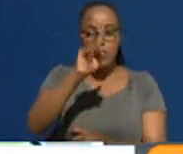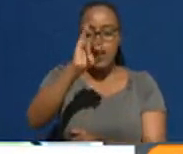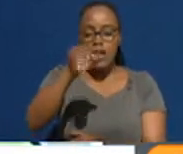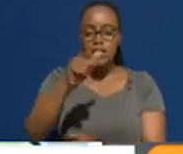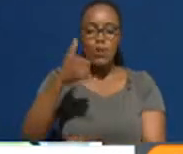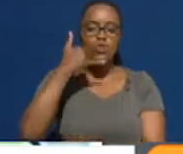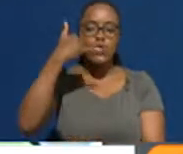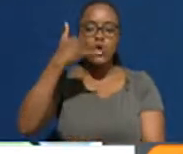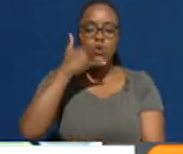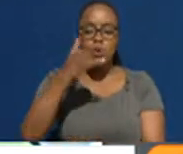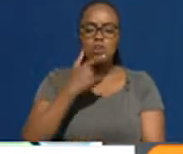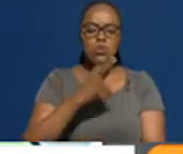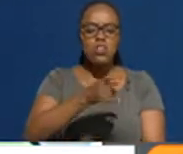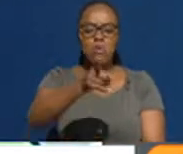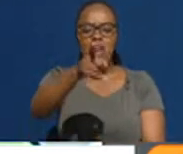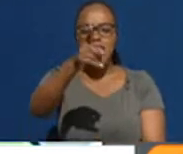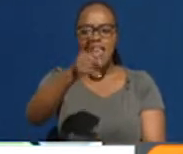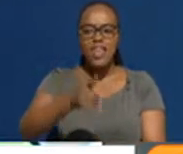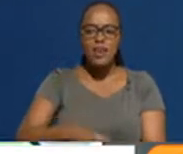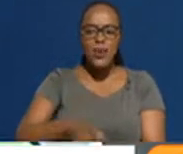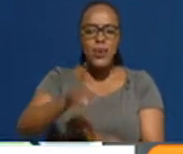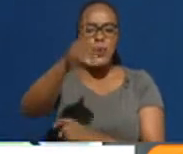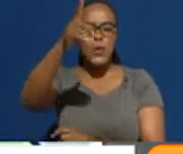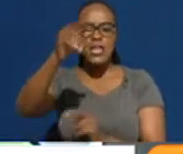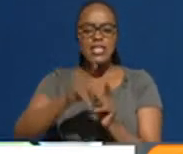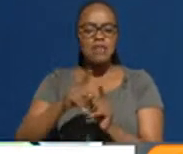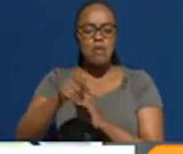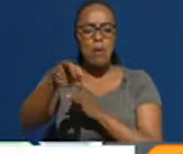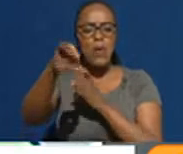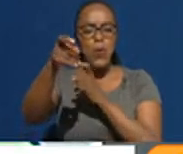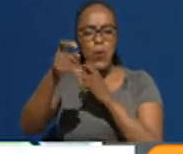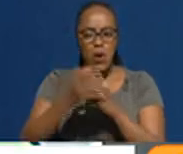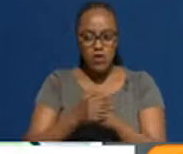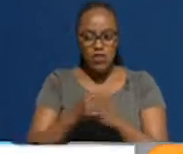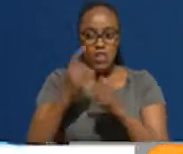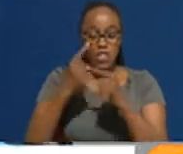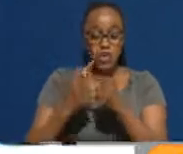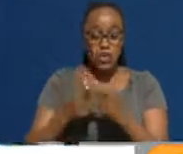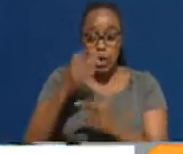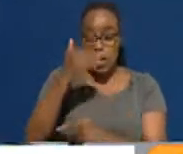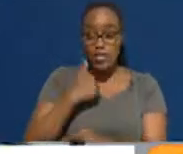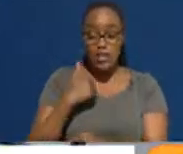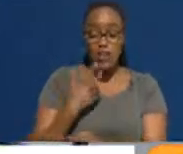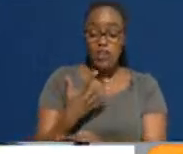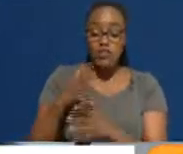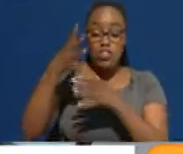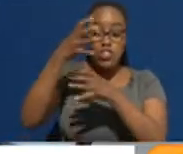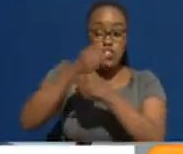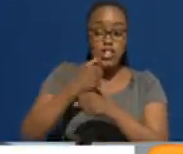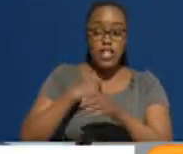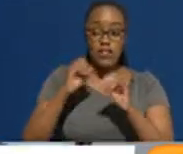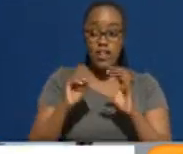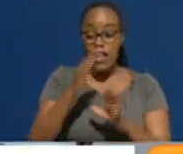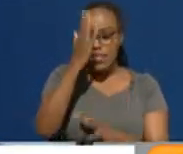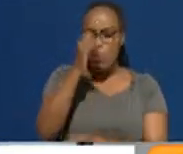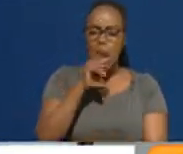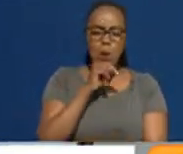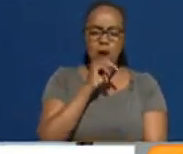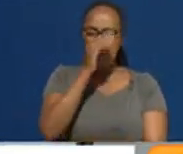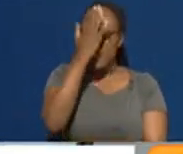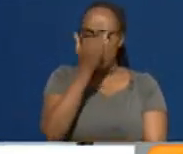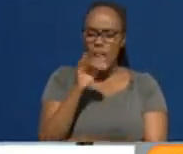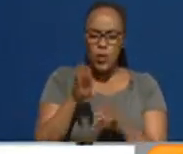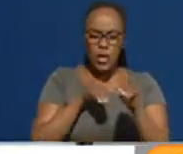We were dismissed dismissed ab initio in toto. Because of mistrust. Because they wondered why we would